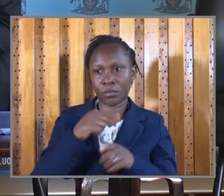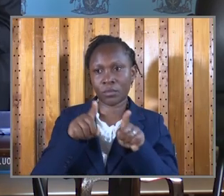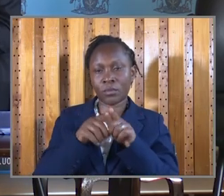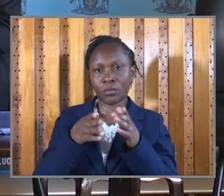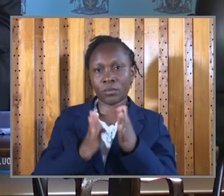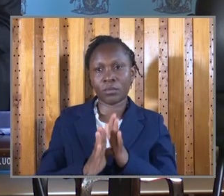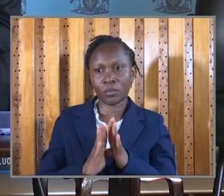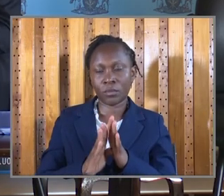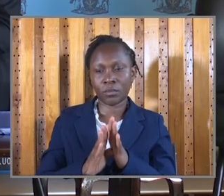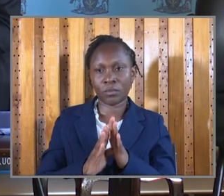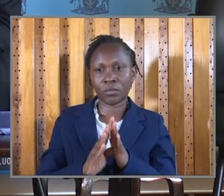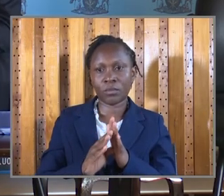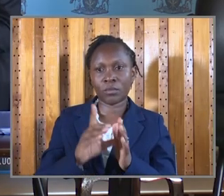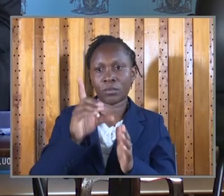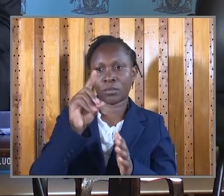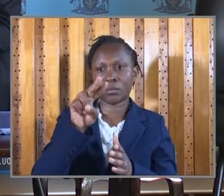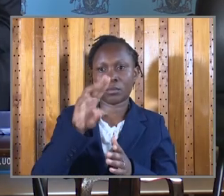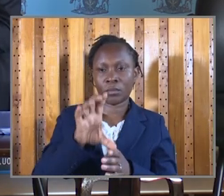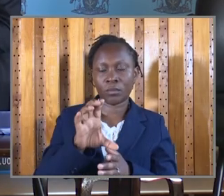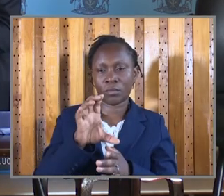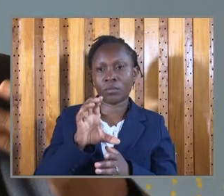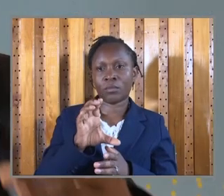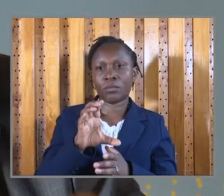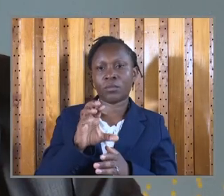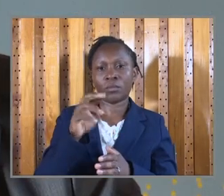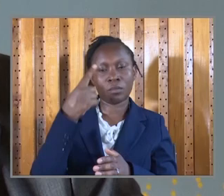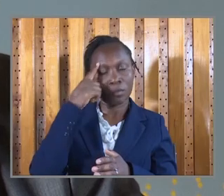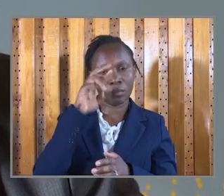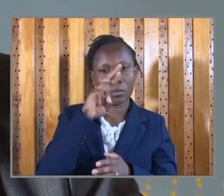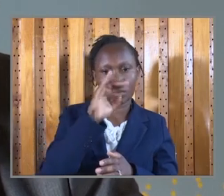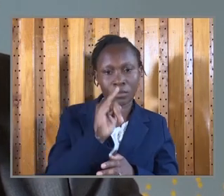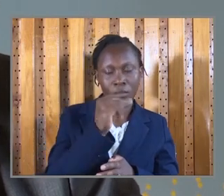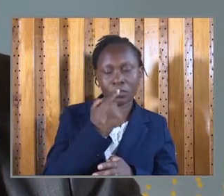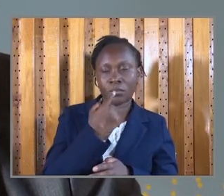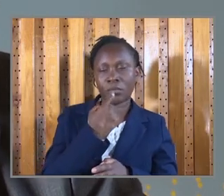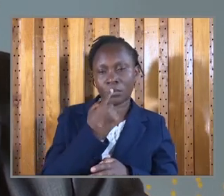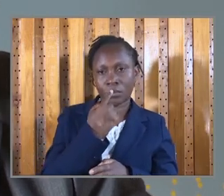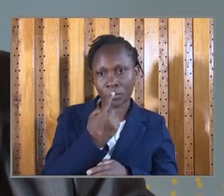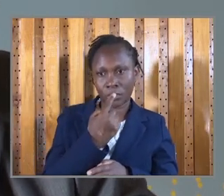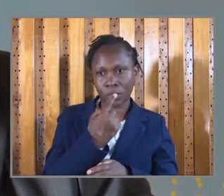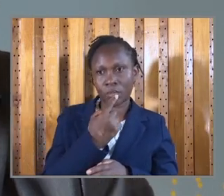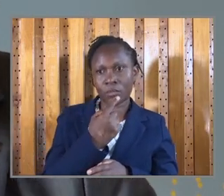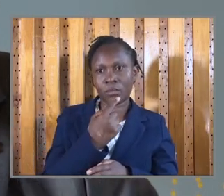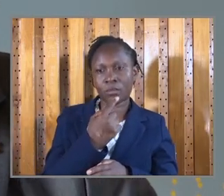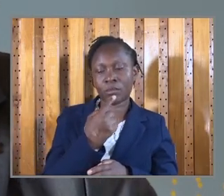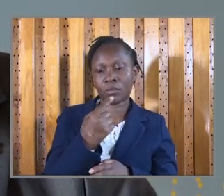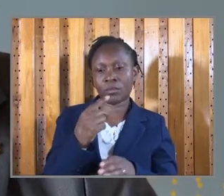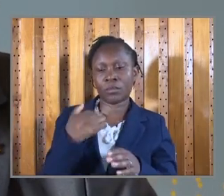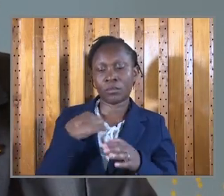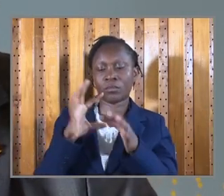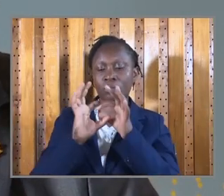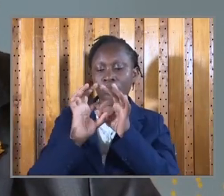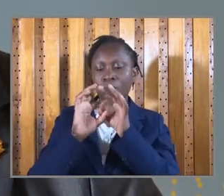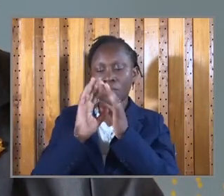mentioned, the European Commission, as well as the universities in Europe and the University of Nairobi.